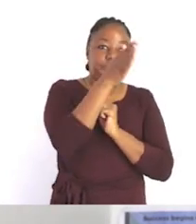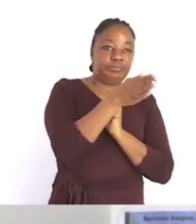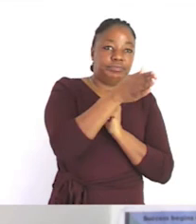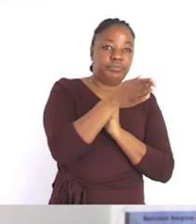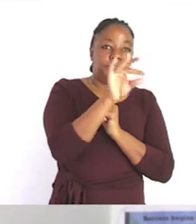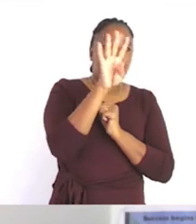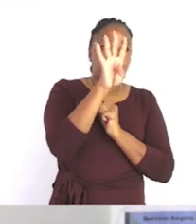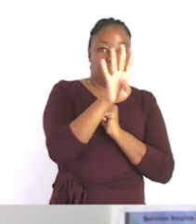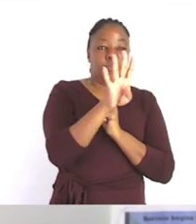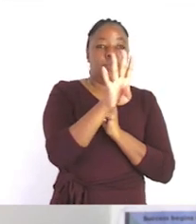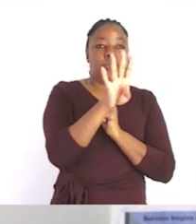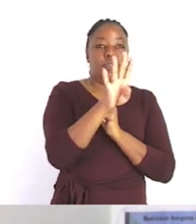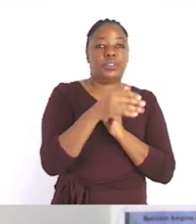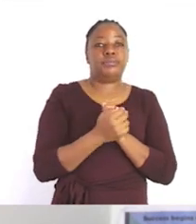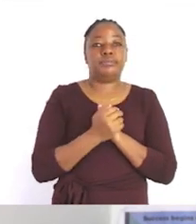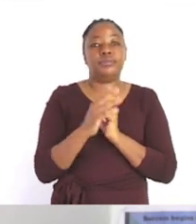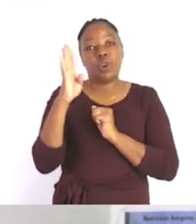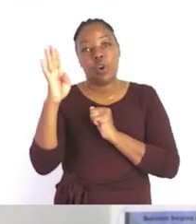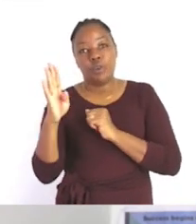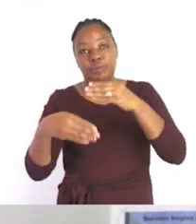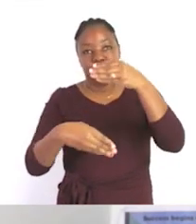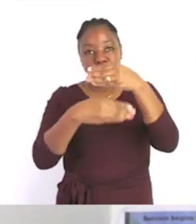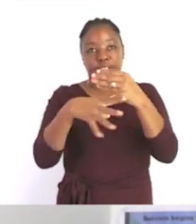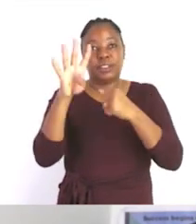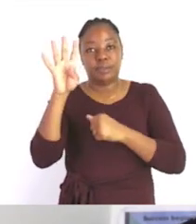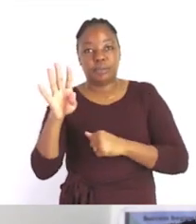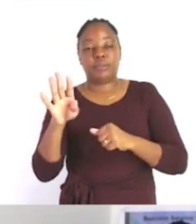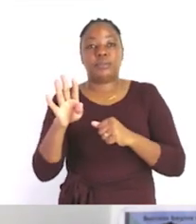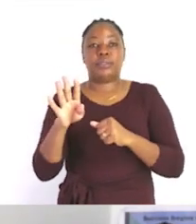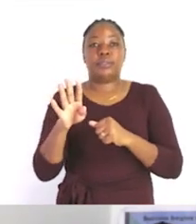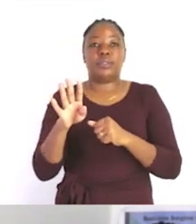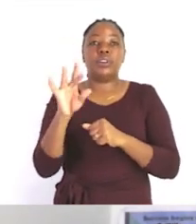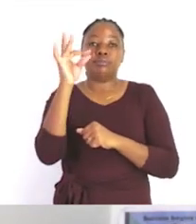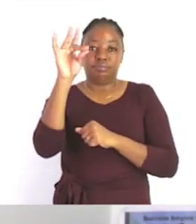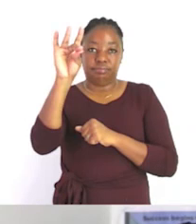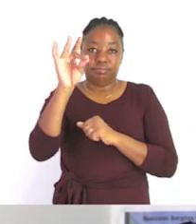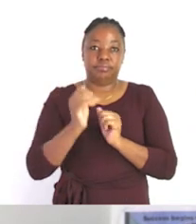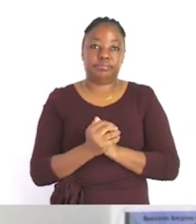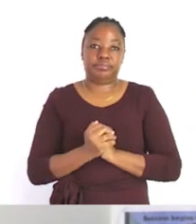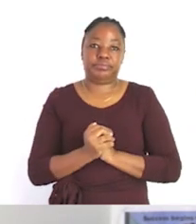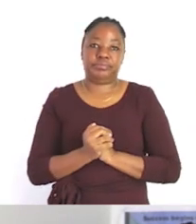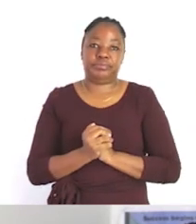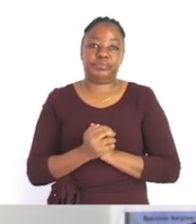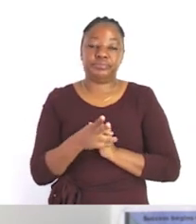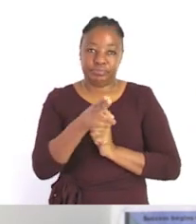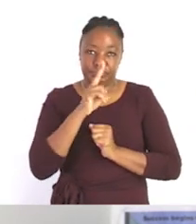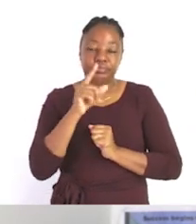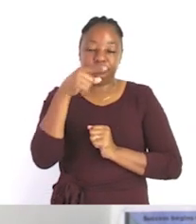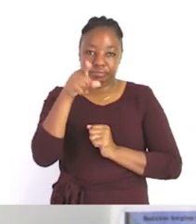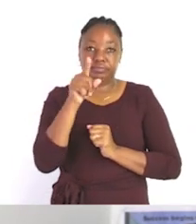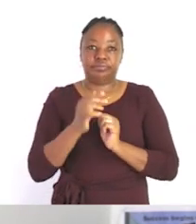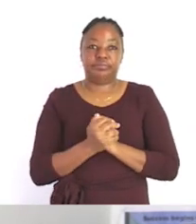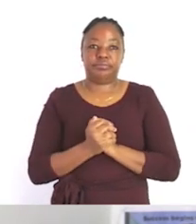becomes 8. That's how we know that our answers are correct. Now, I don't